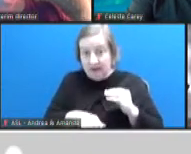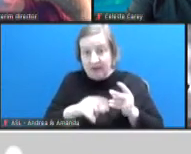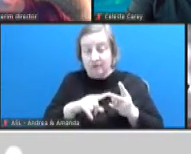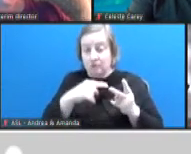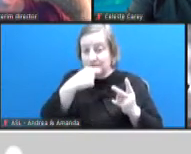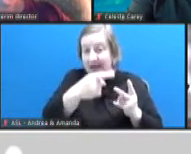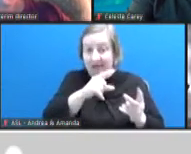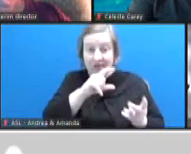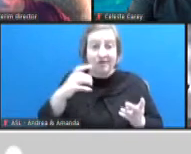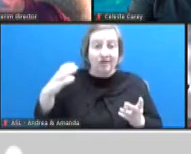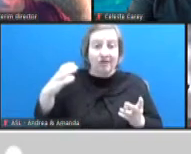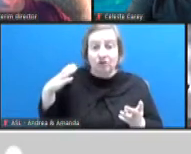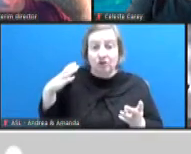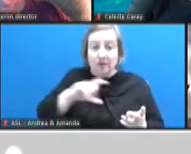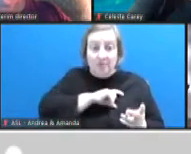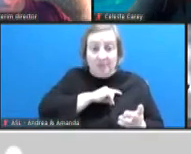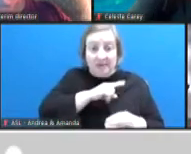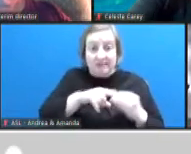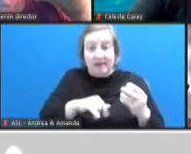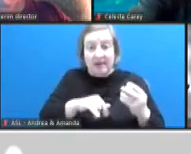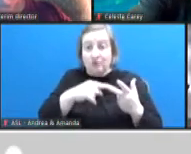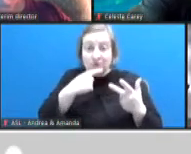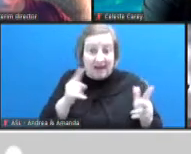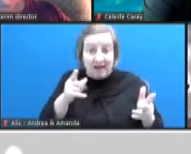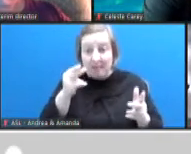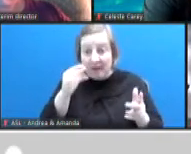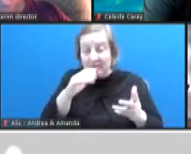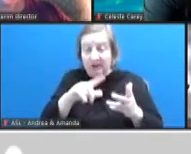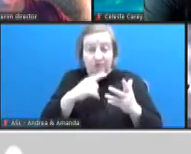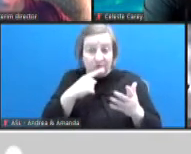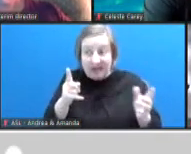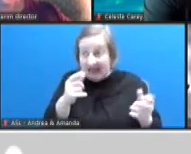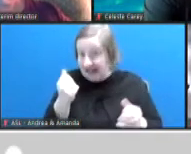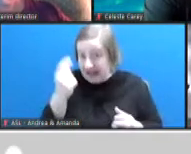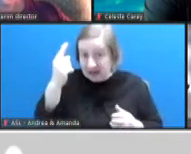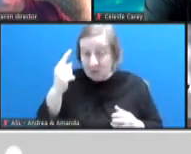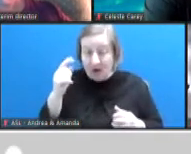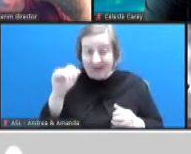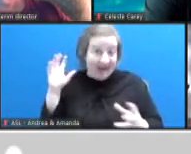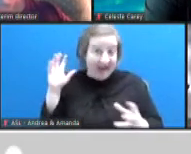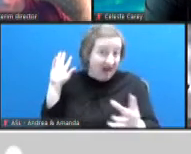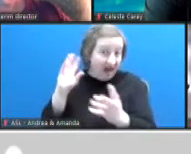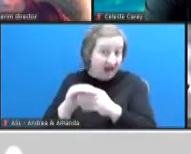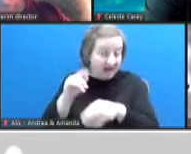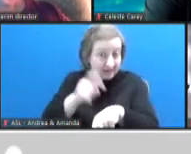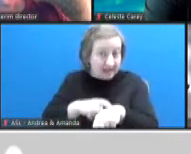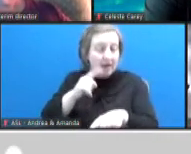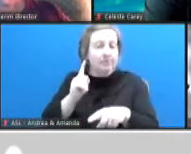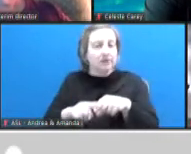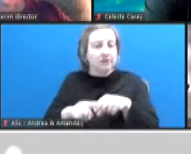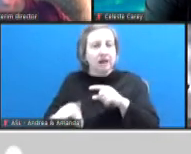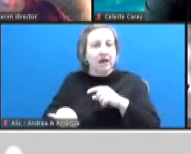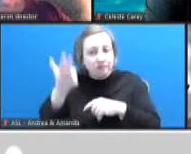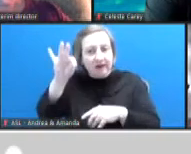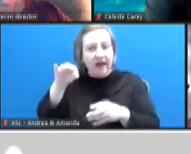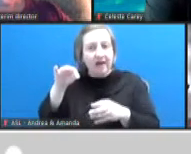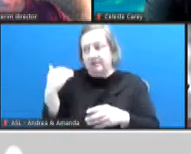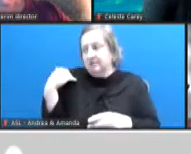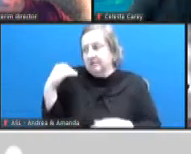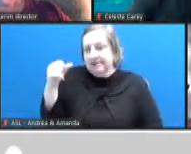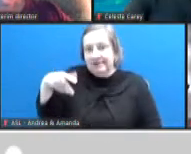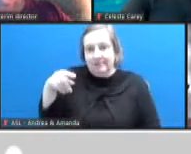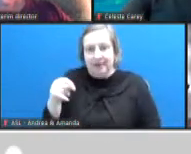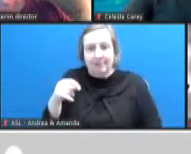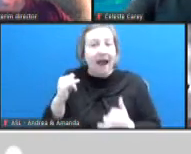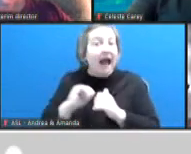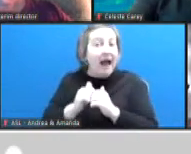chief of police about it, to tell the public about it, to tell anyone about it in that entire time until it was discovered in September. Now, we still don't know how